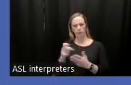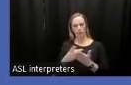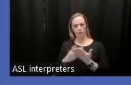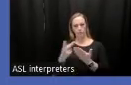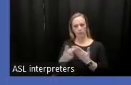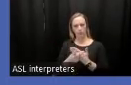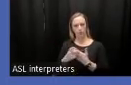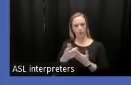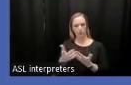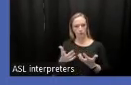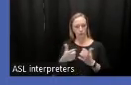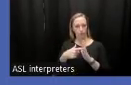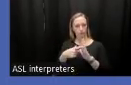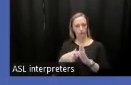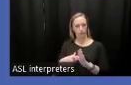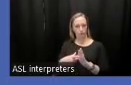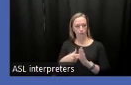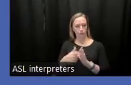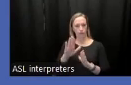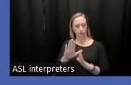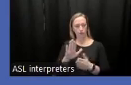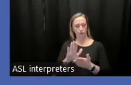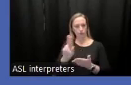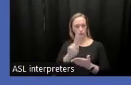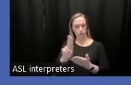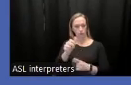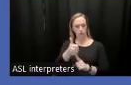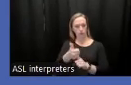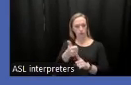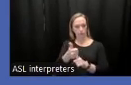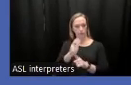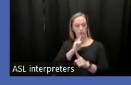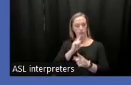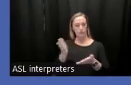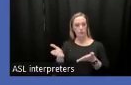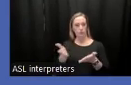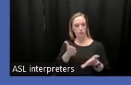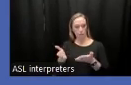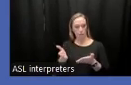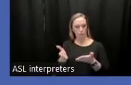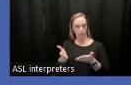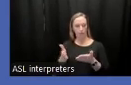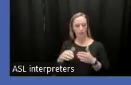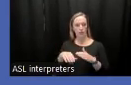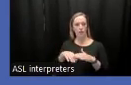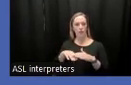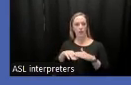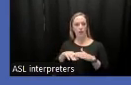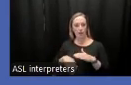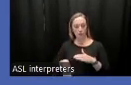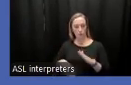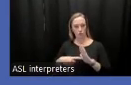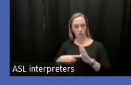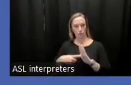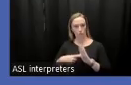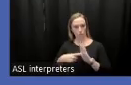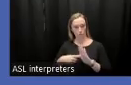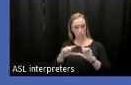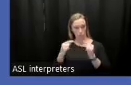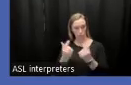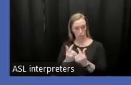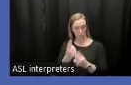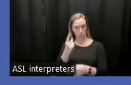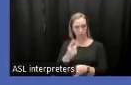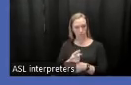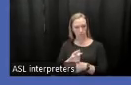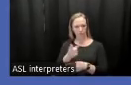show that your institution is really serving an under-resourced group, right? And yeah, you have to